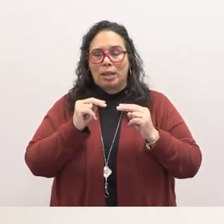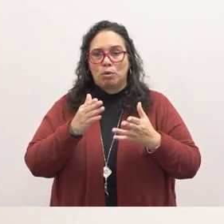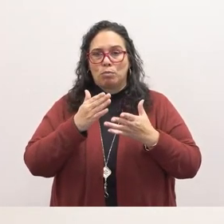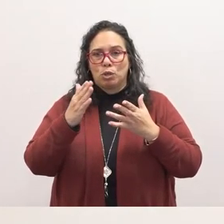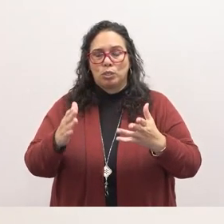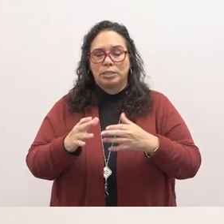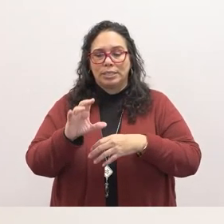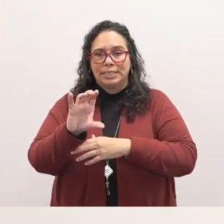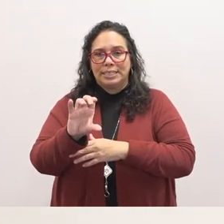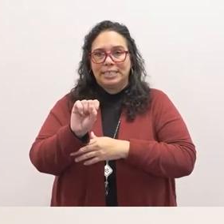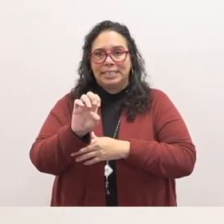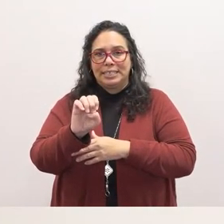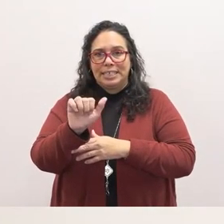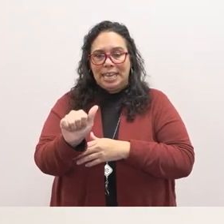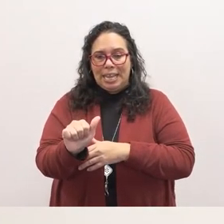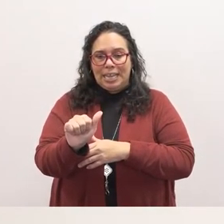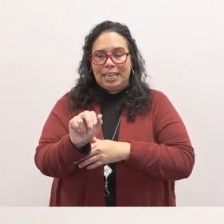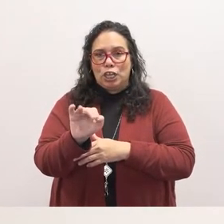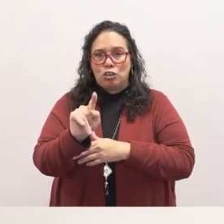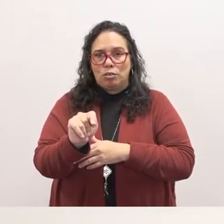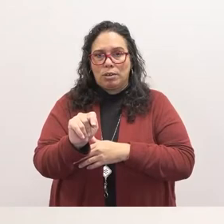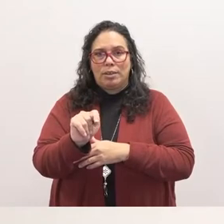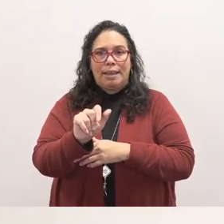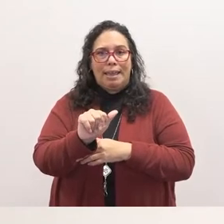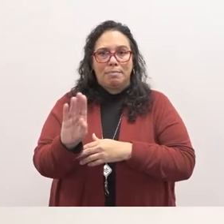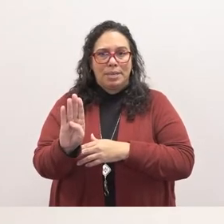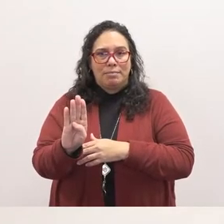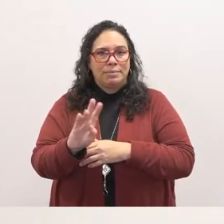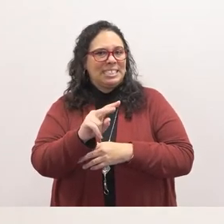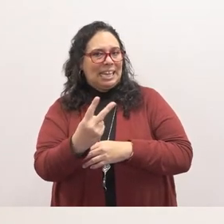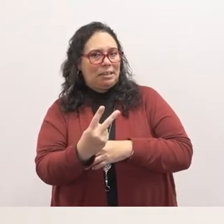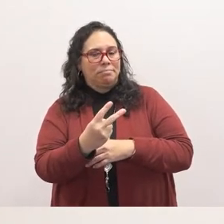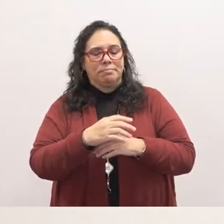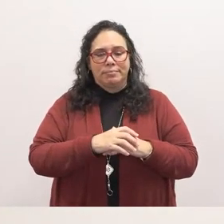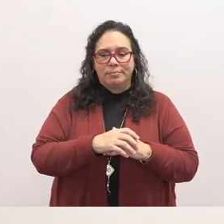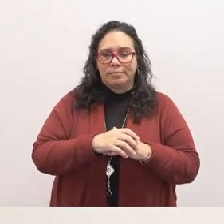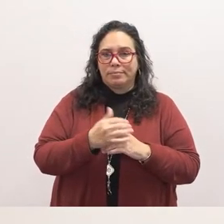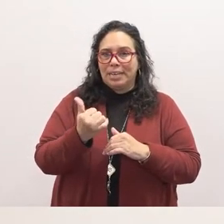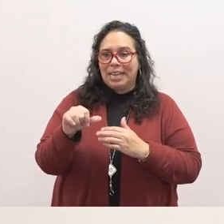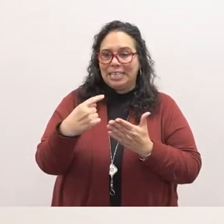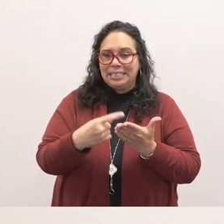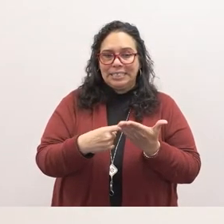Chapter 2, Unit A and Unit B. Second. Okay. Any discussion?